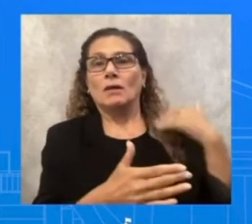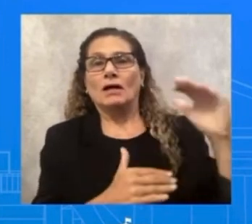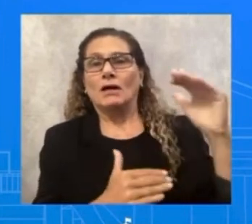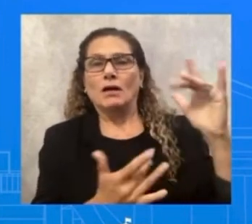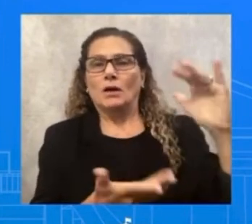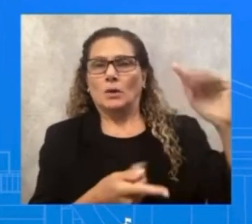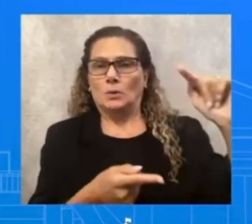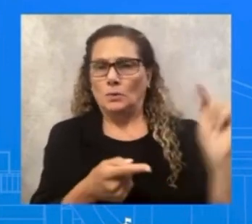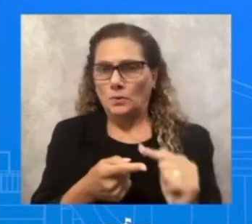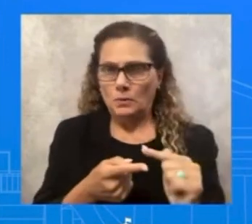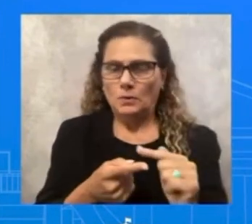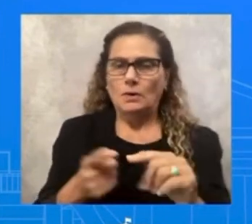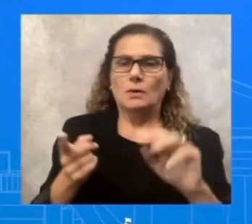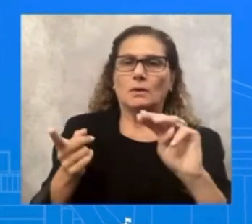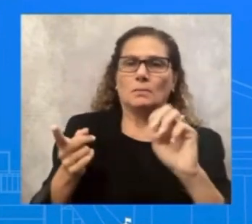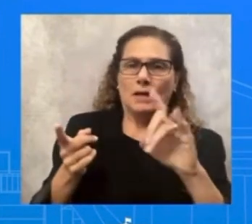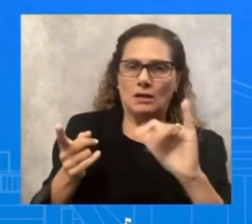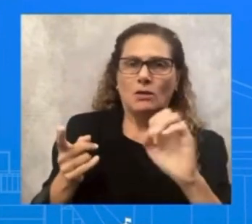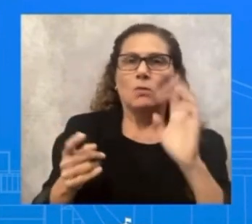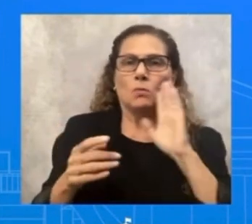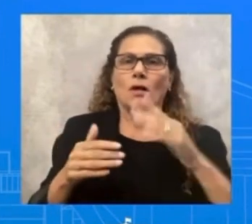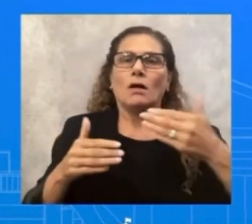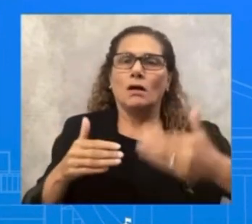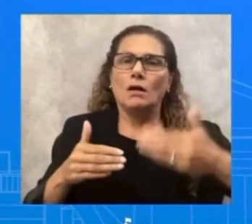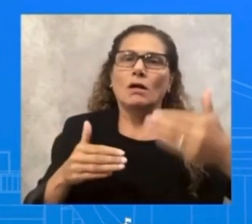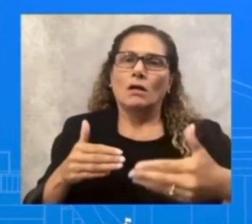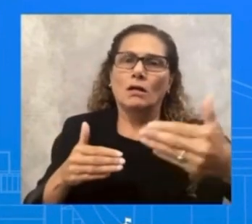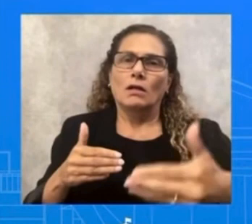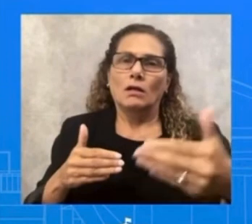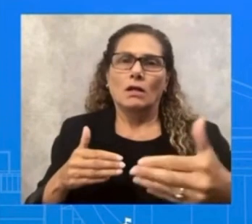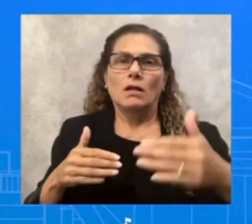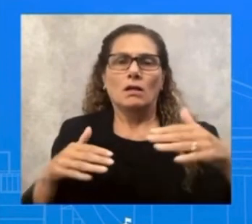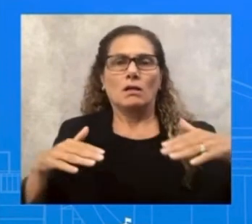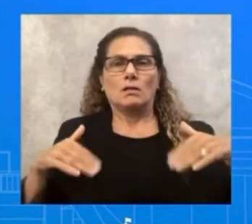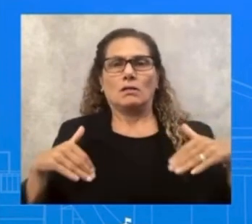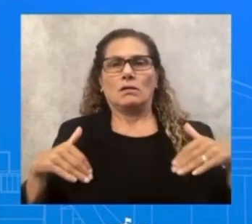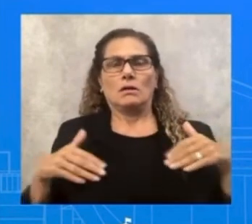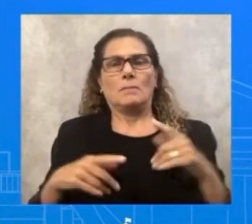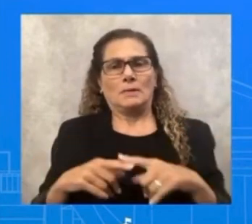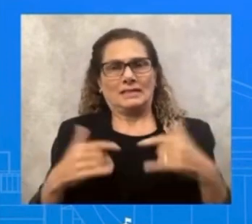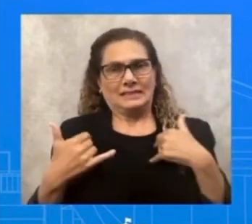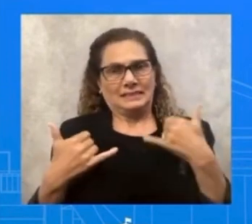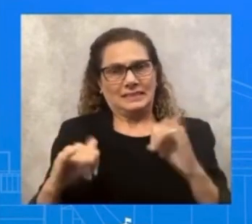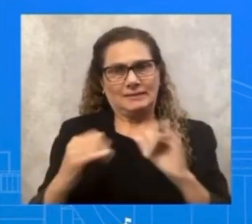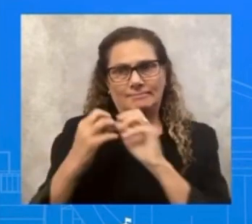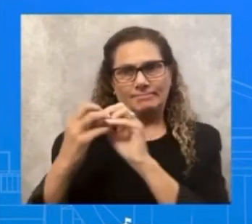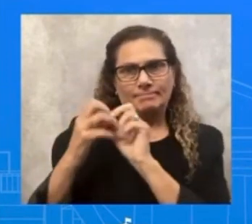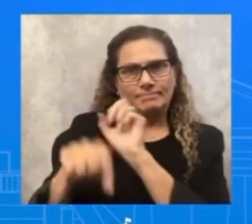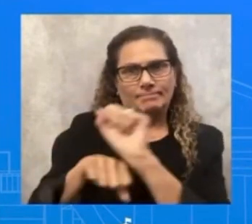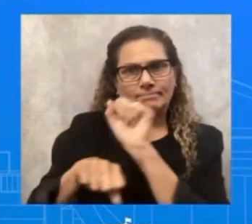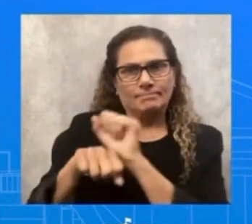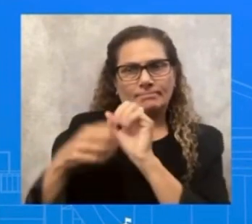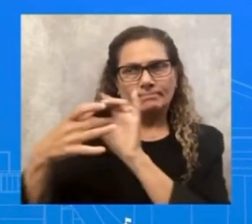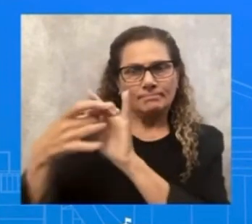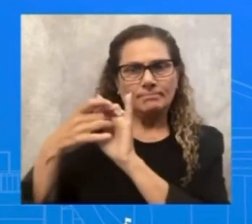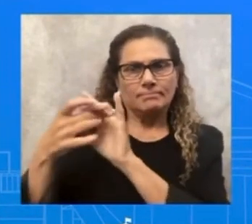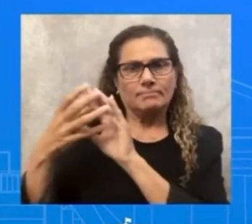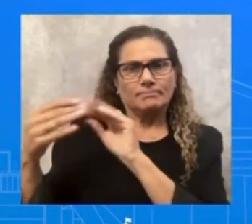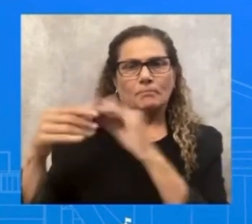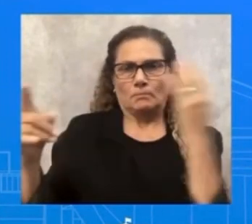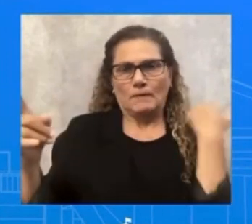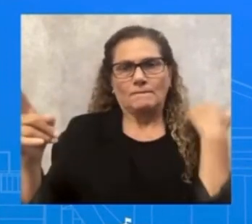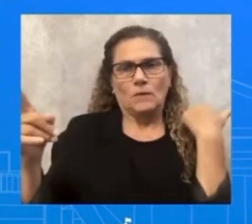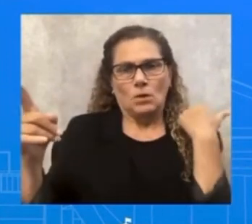over time. So I have some experience of working on the Affordable Care Act, and it took people a little bit of time, but when people